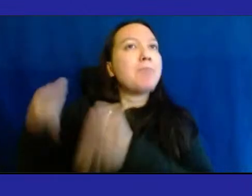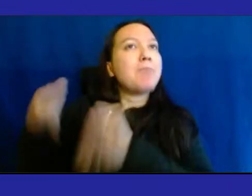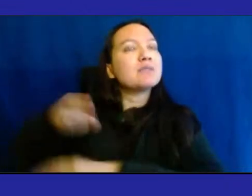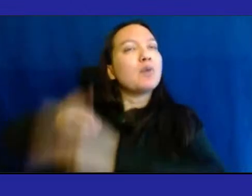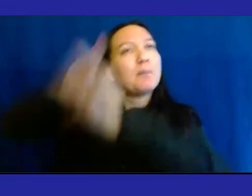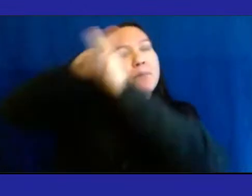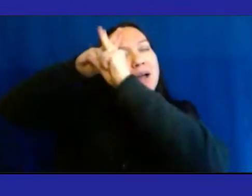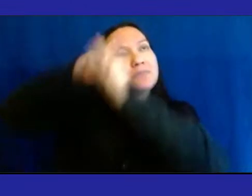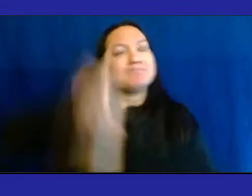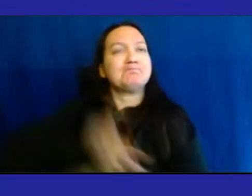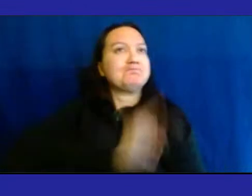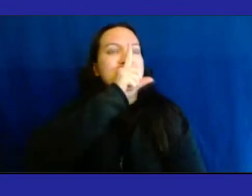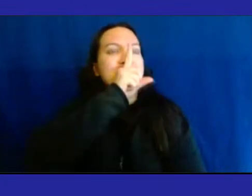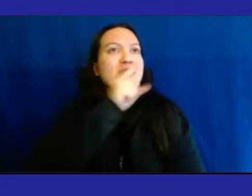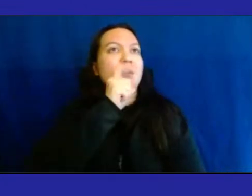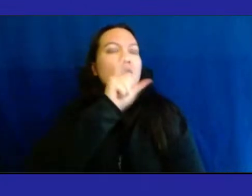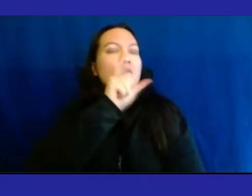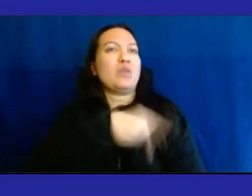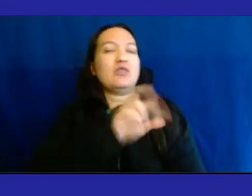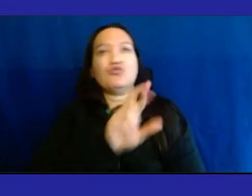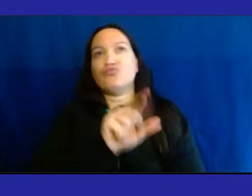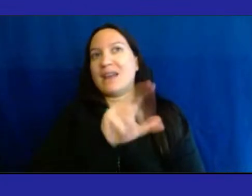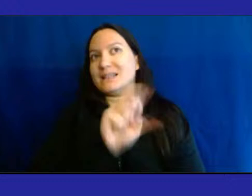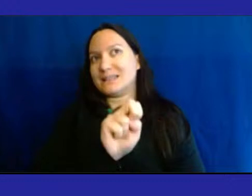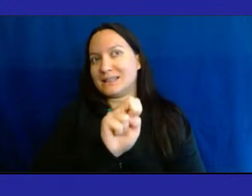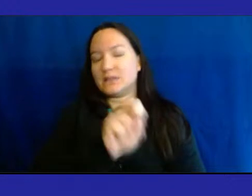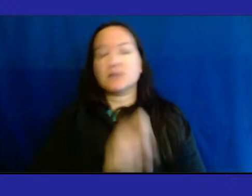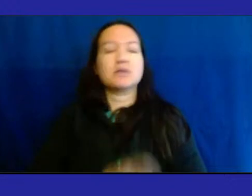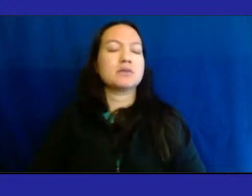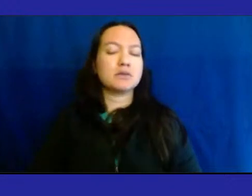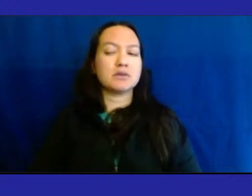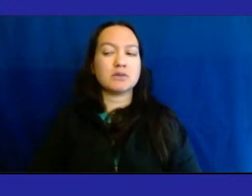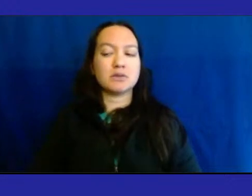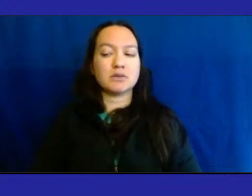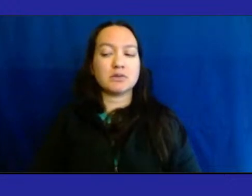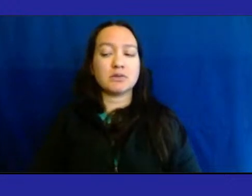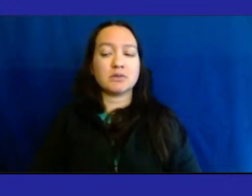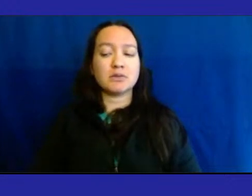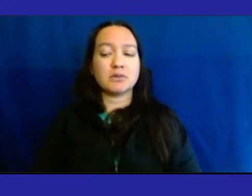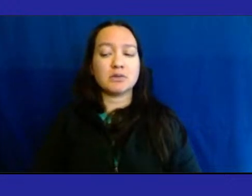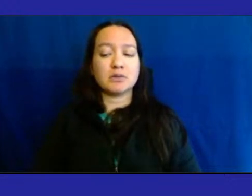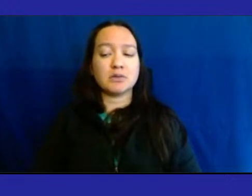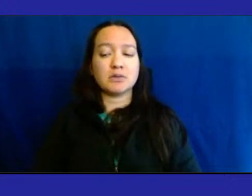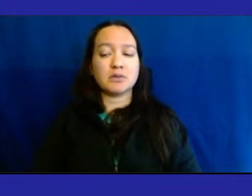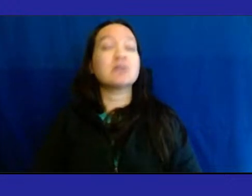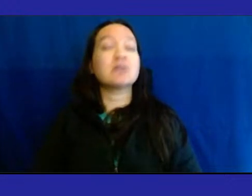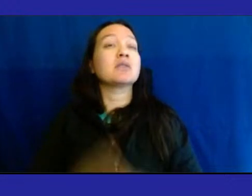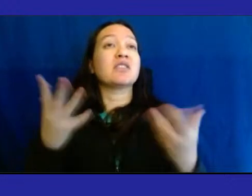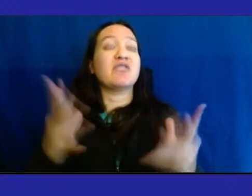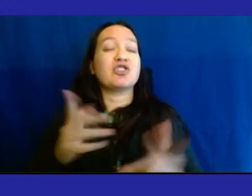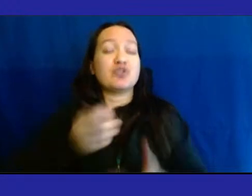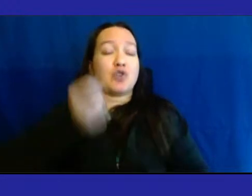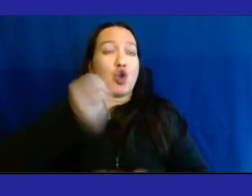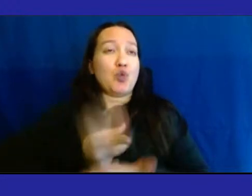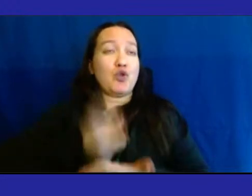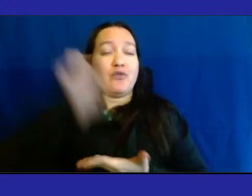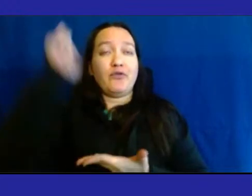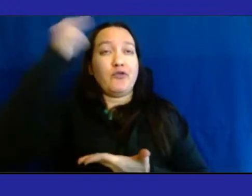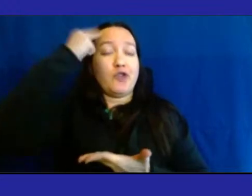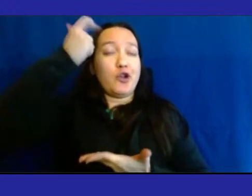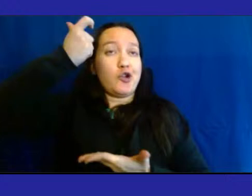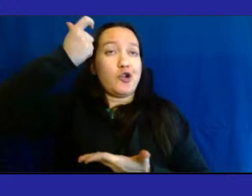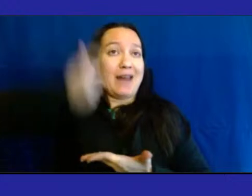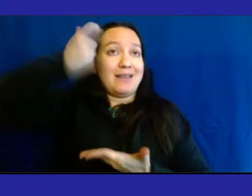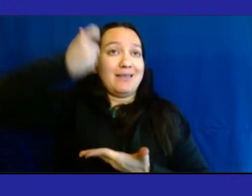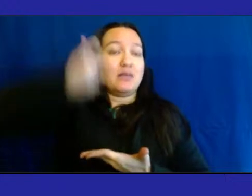race variable. So for that purpose, we have gotten a grant that is looking at